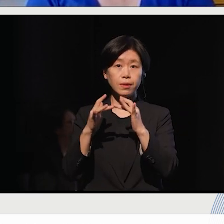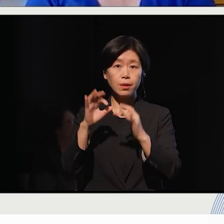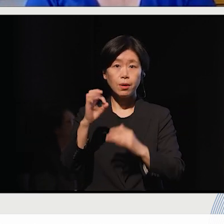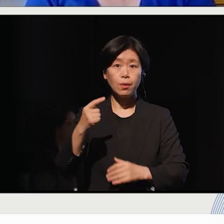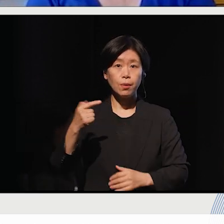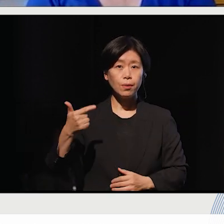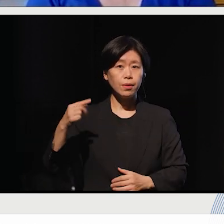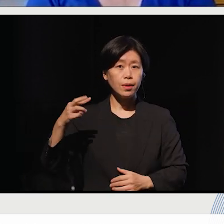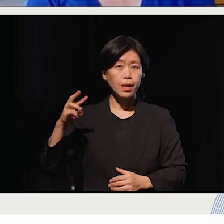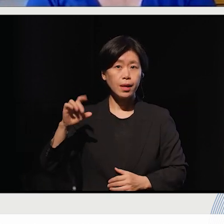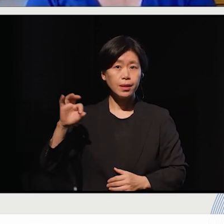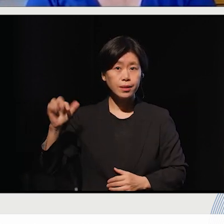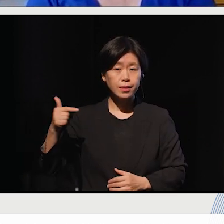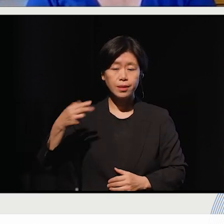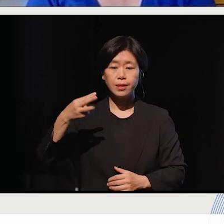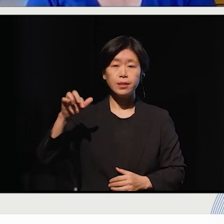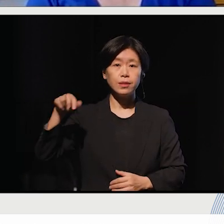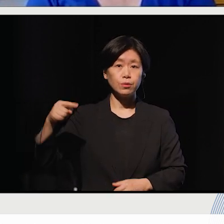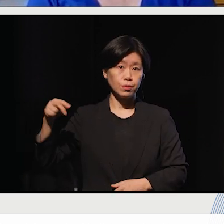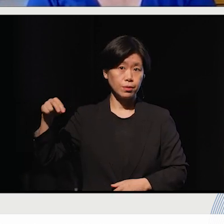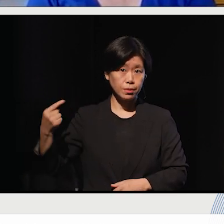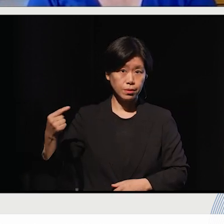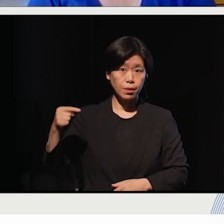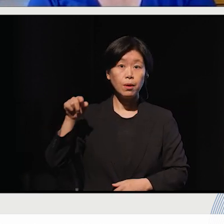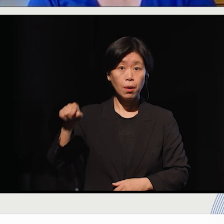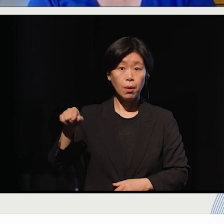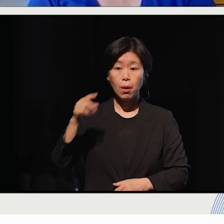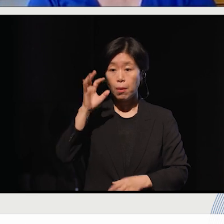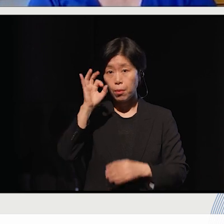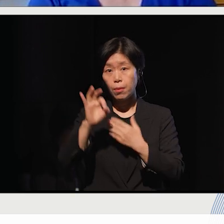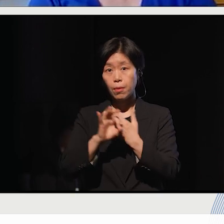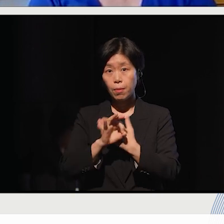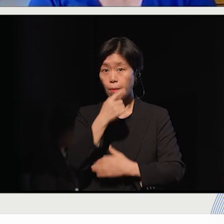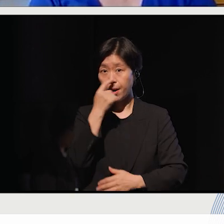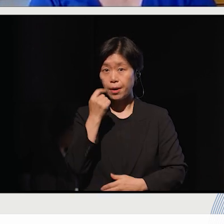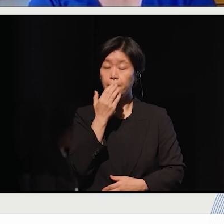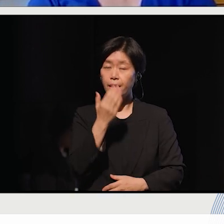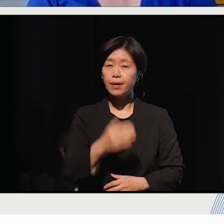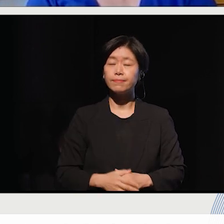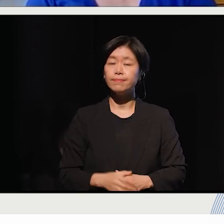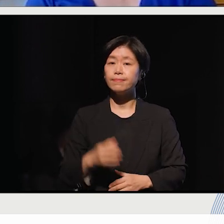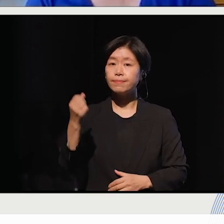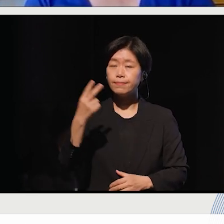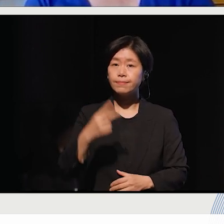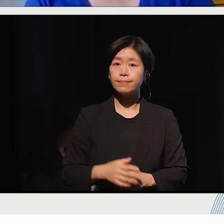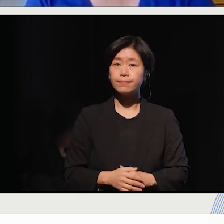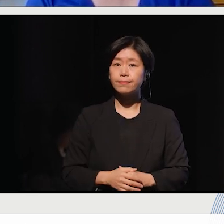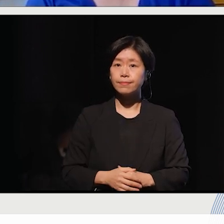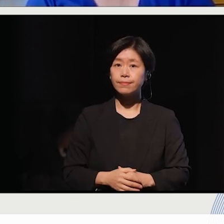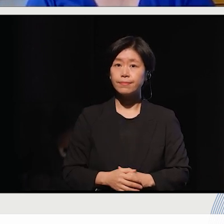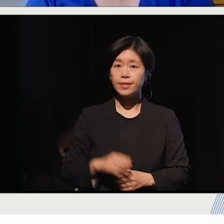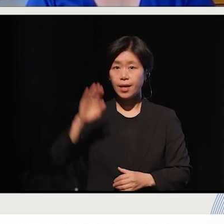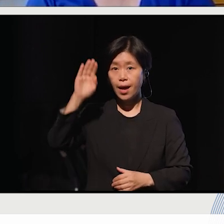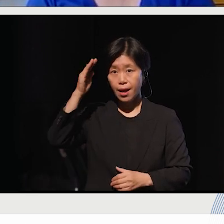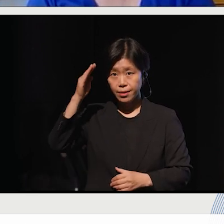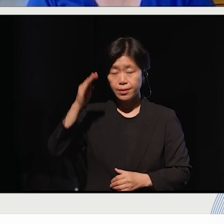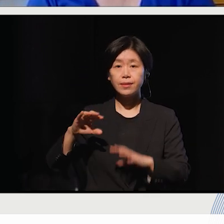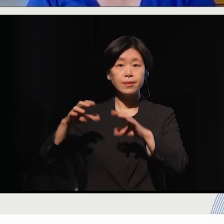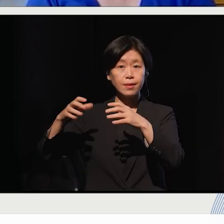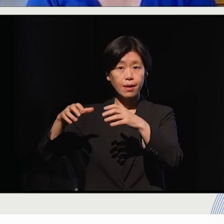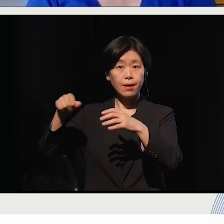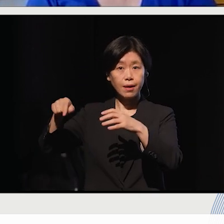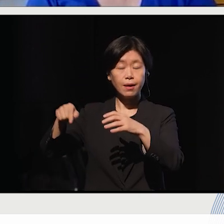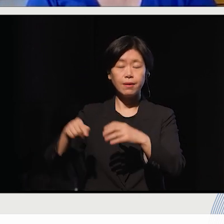artsaccessresources.org. And there's another really excellent accessibility assessment toolkit that's been put out by the National Disability Authority in